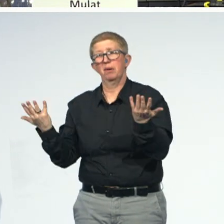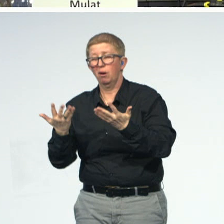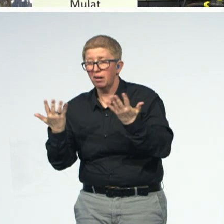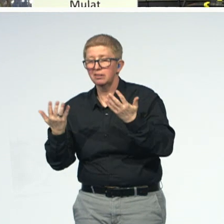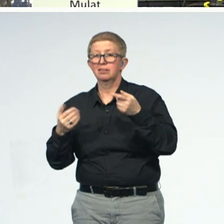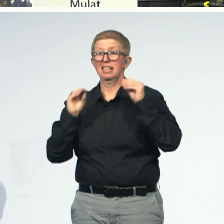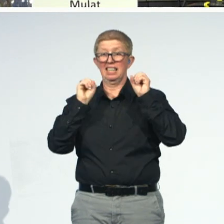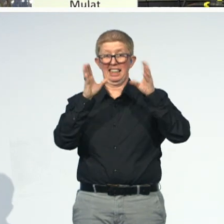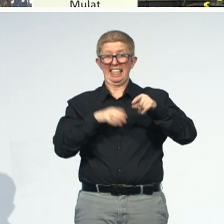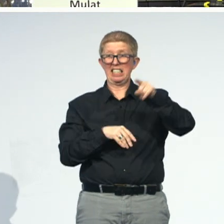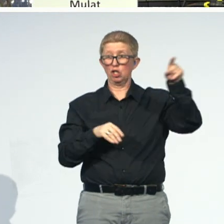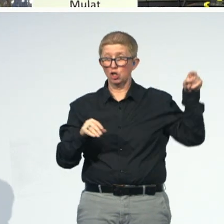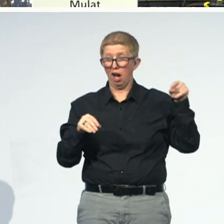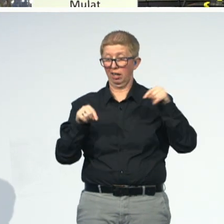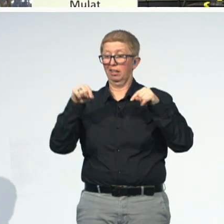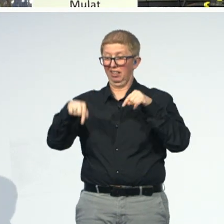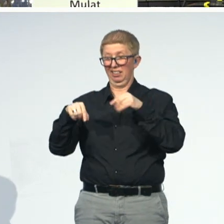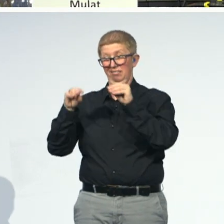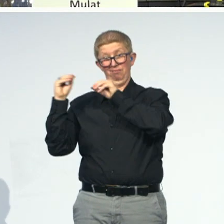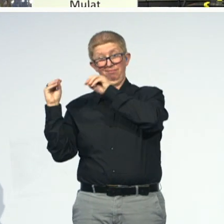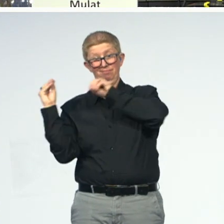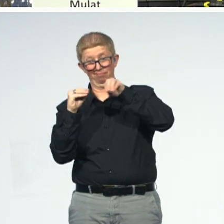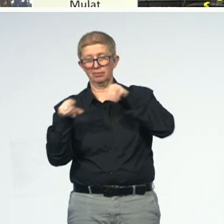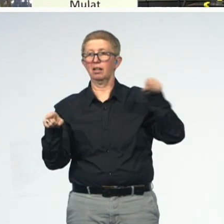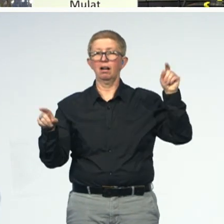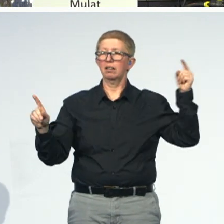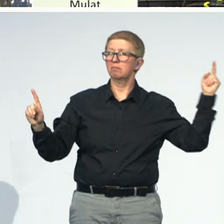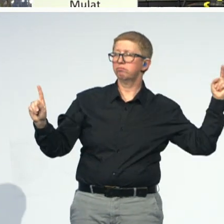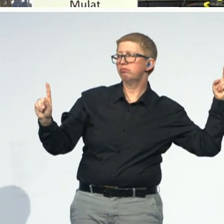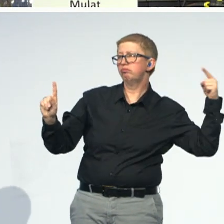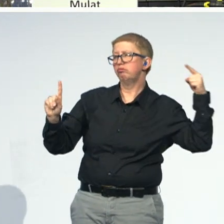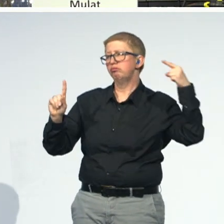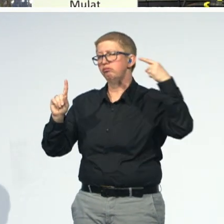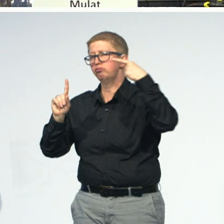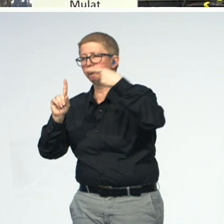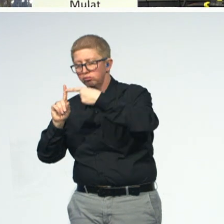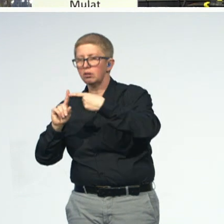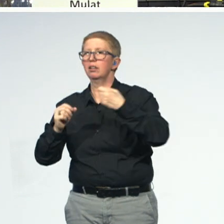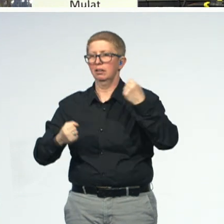out of school deaf children from their homes, and then start to teach them.